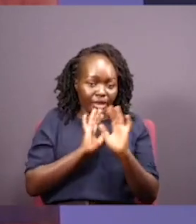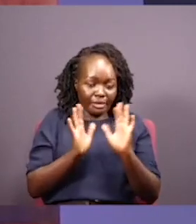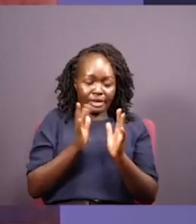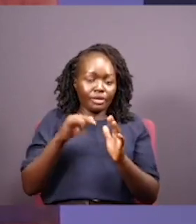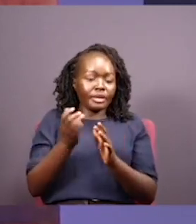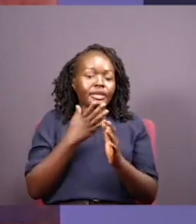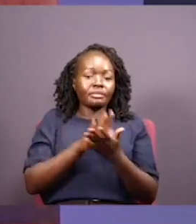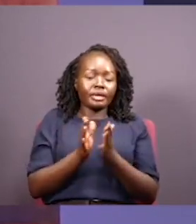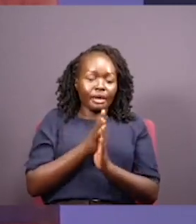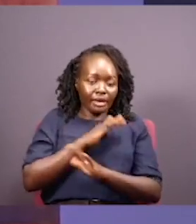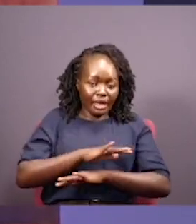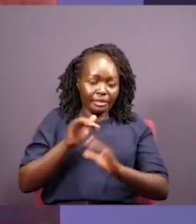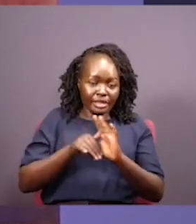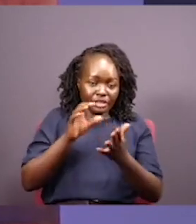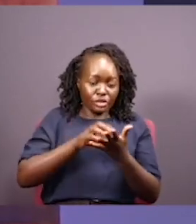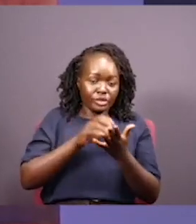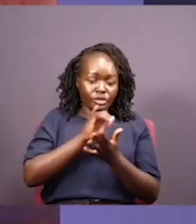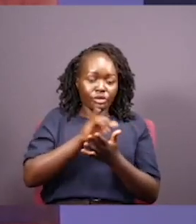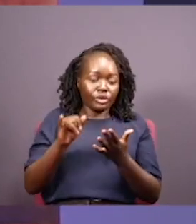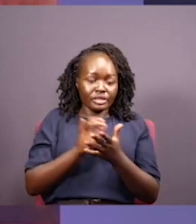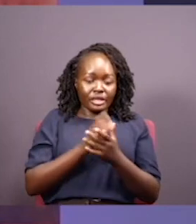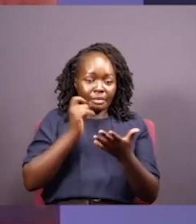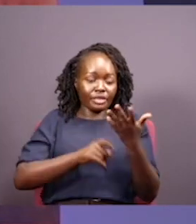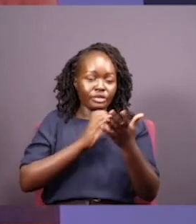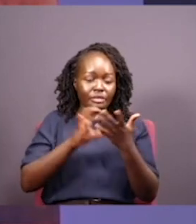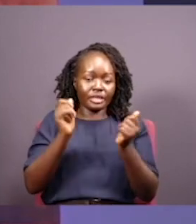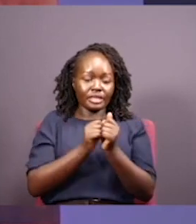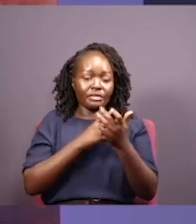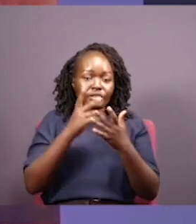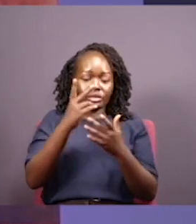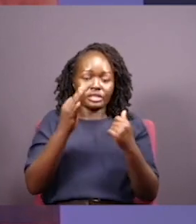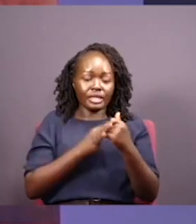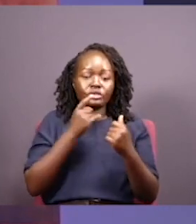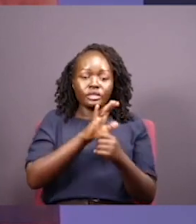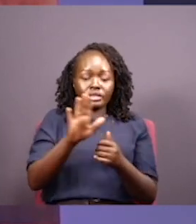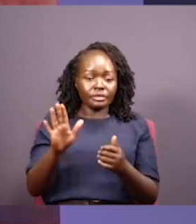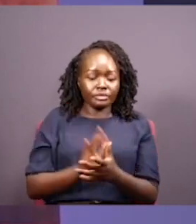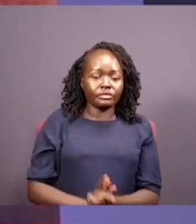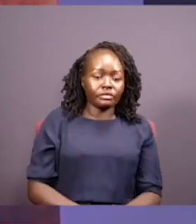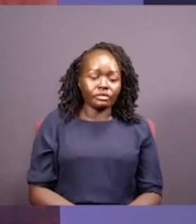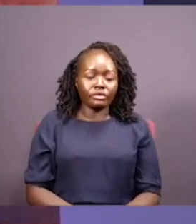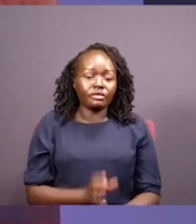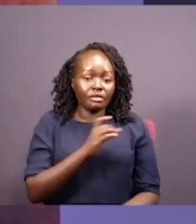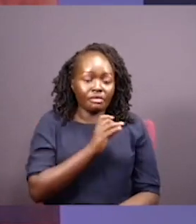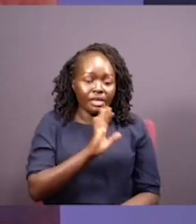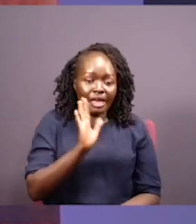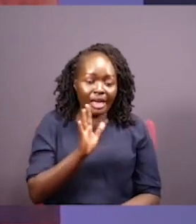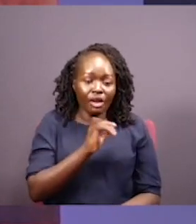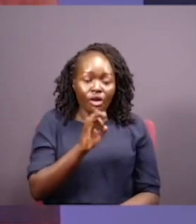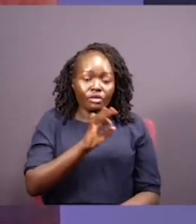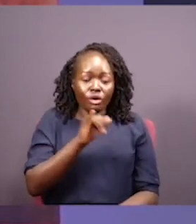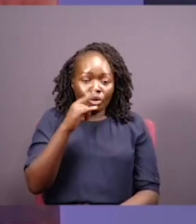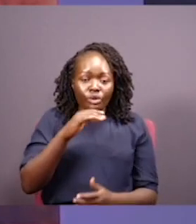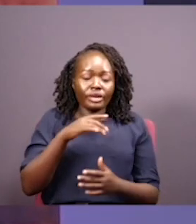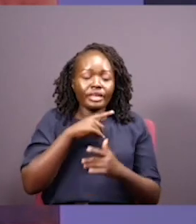those situations. Matthew chapter 10, verse 28, again, he tells them, and do not be afraid of those who kill the body and